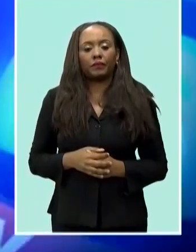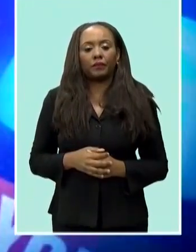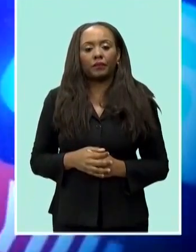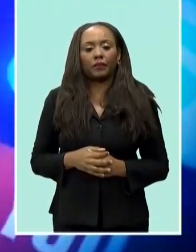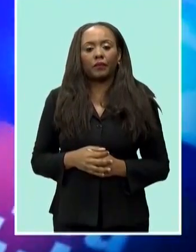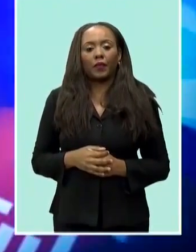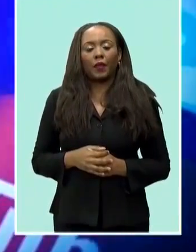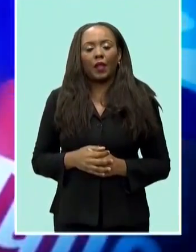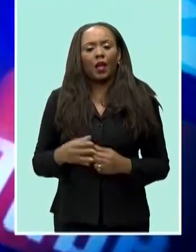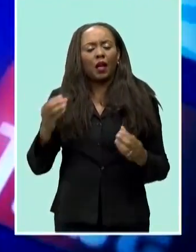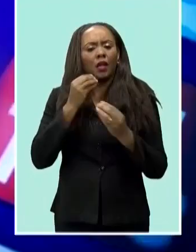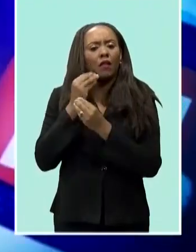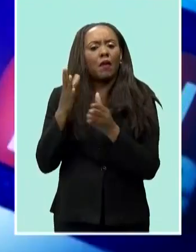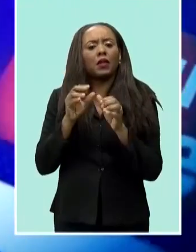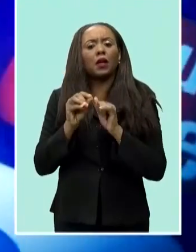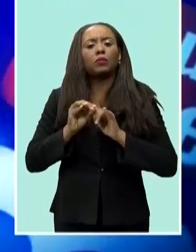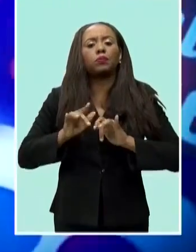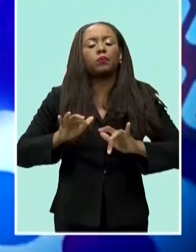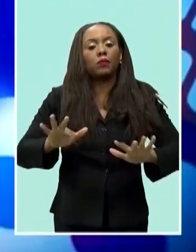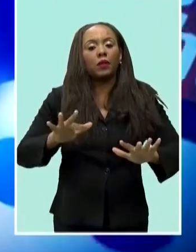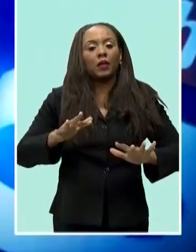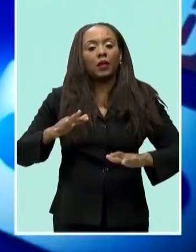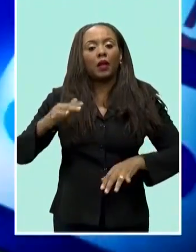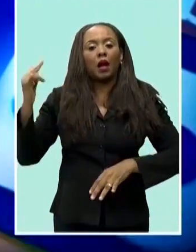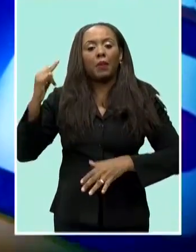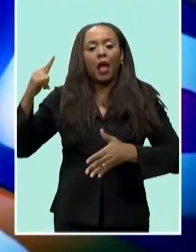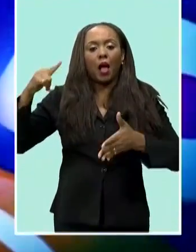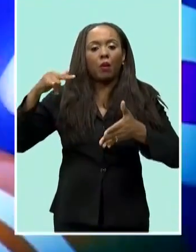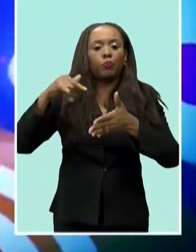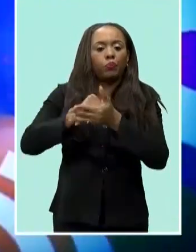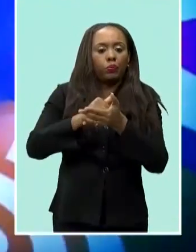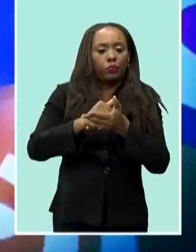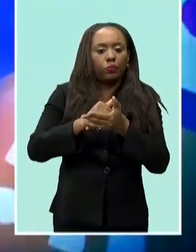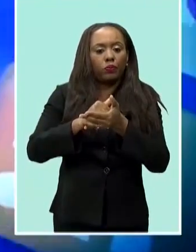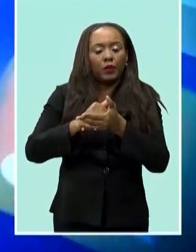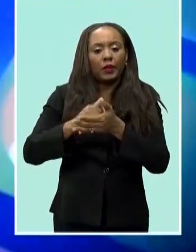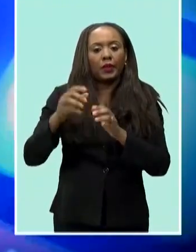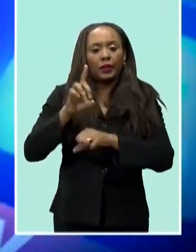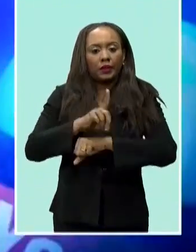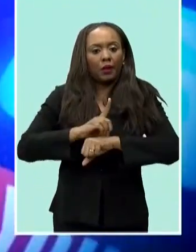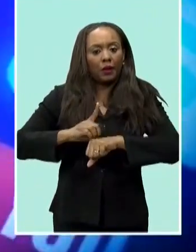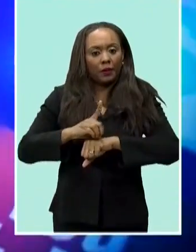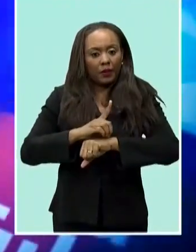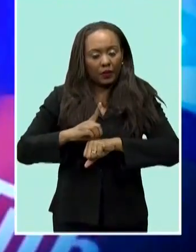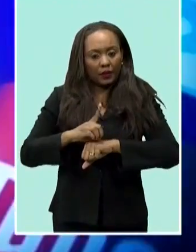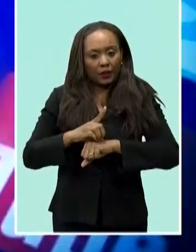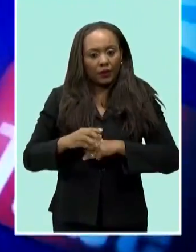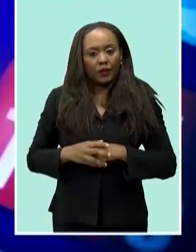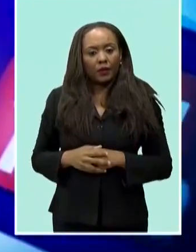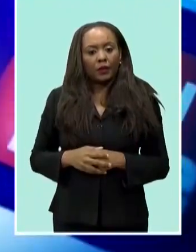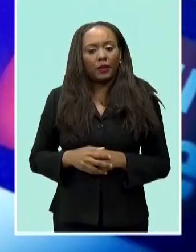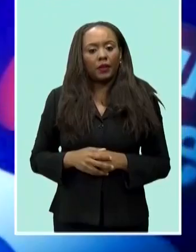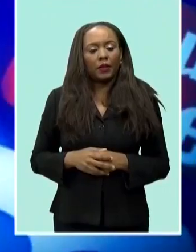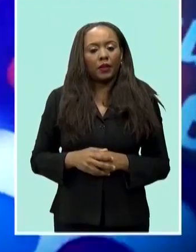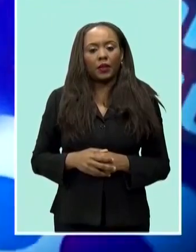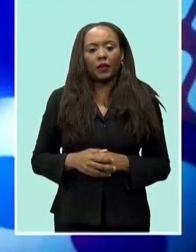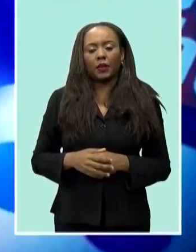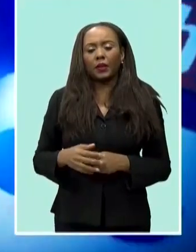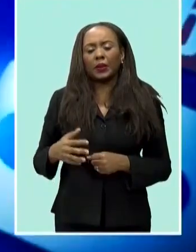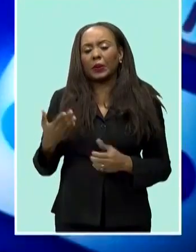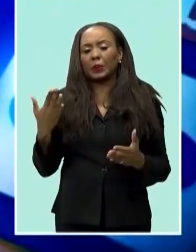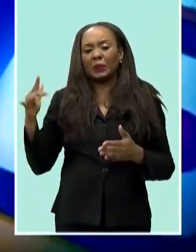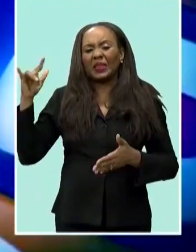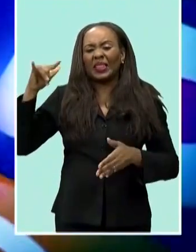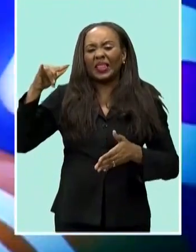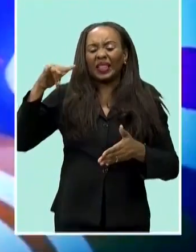sped yesterday that a plane had crash landed at the Douglas Charles Airport in Dominica. It's believed the accident could have been